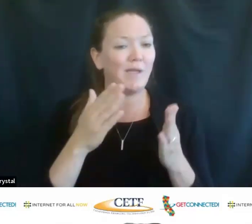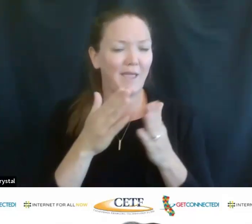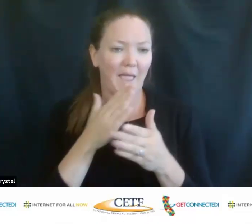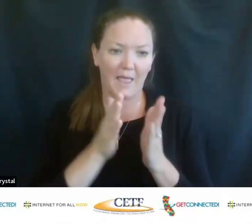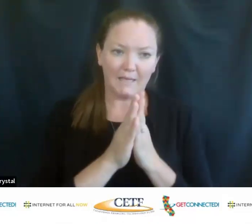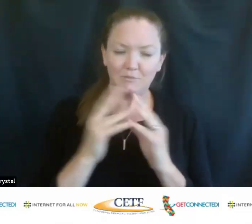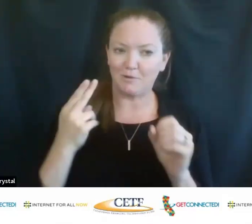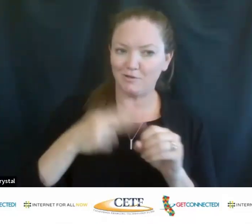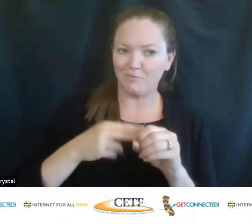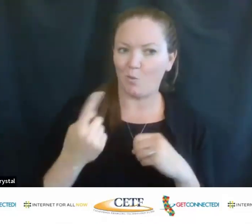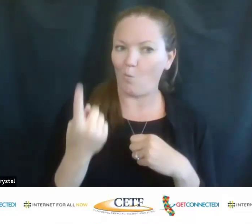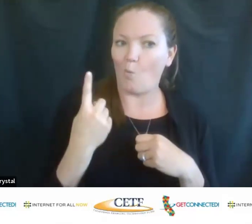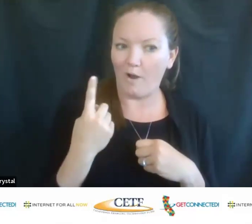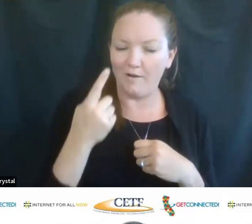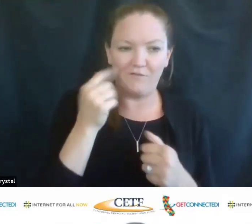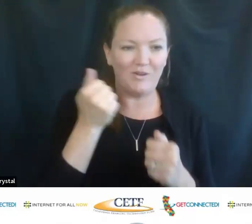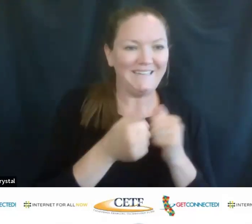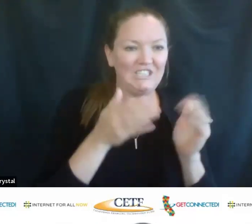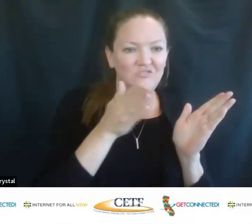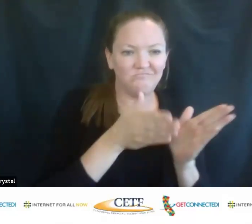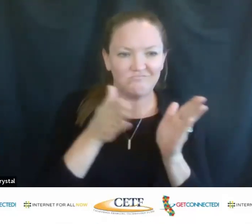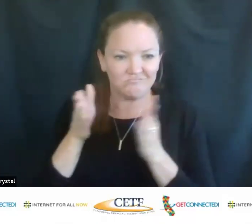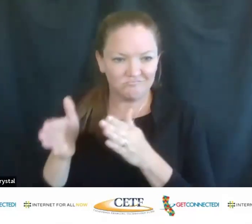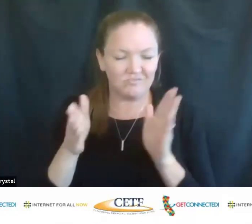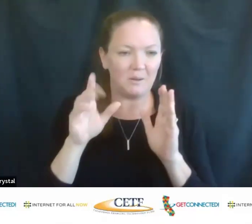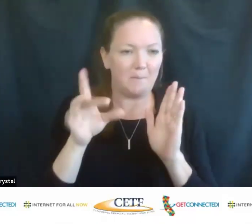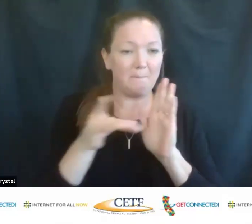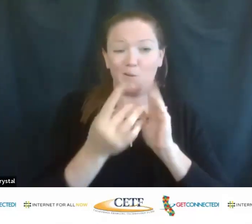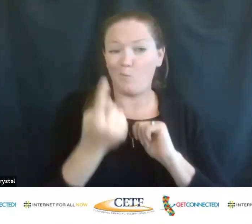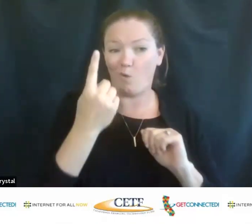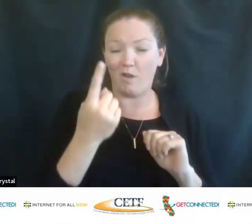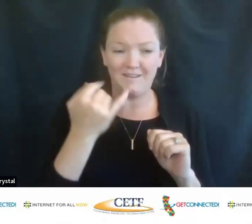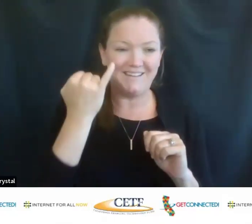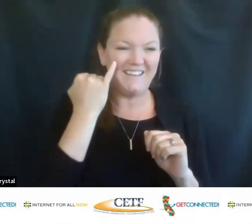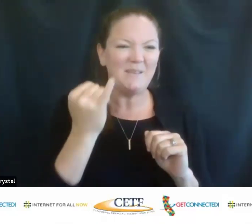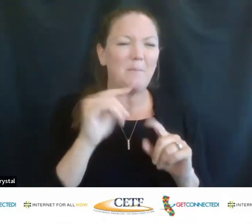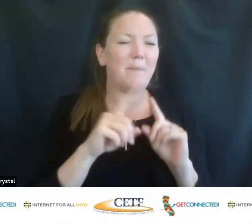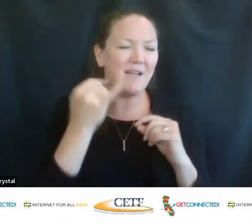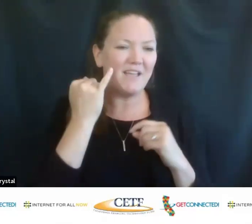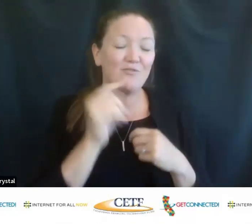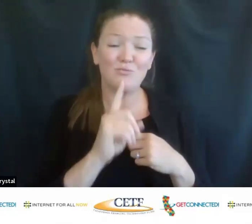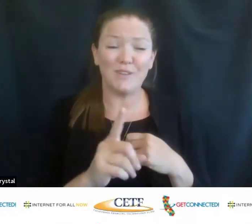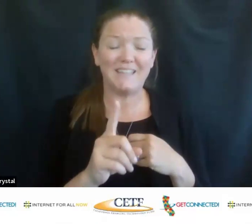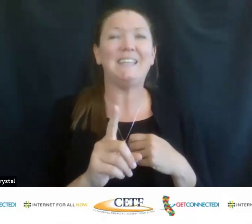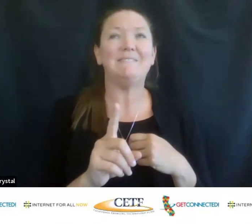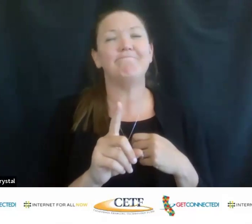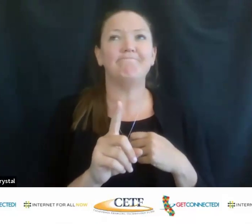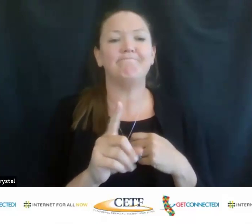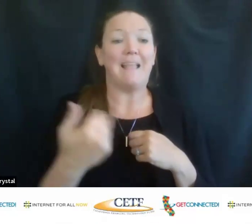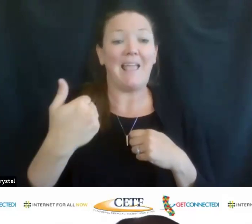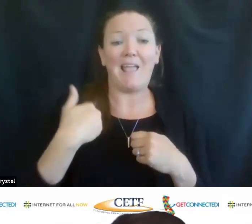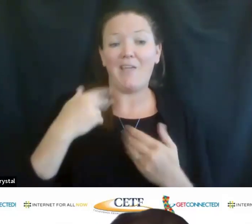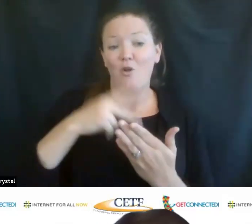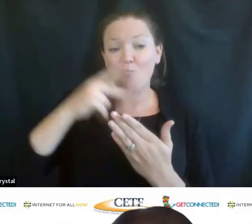one of each of the two strands. And then if you really do have a program